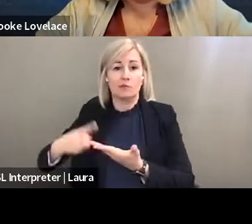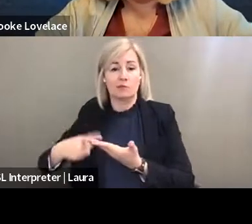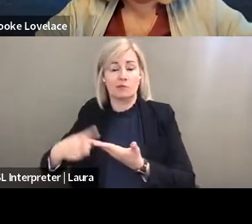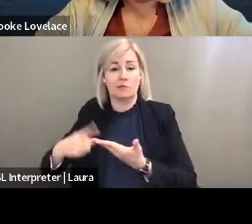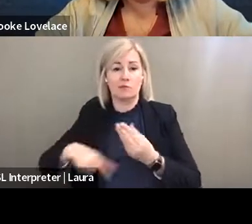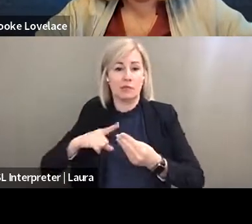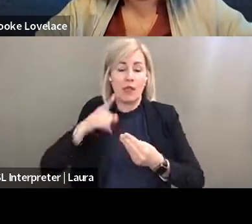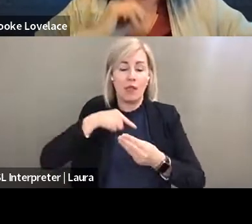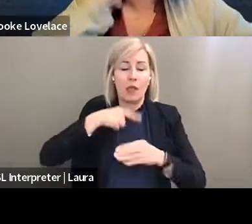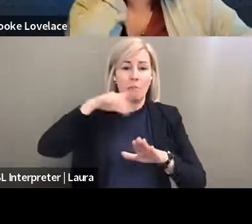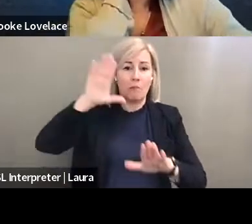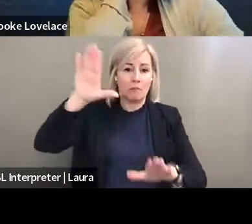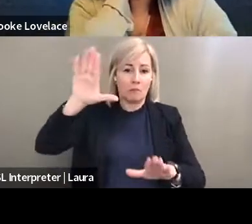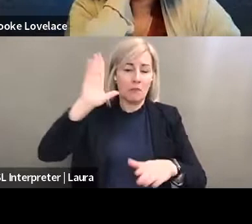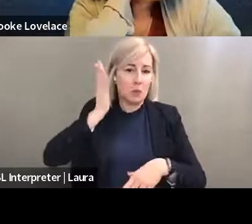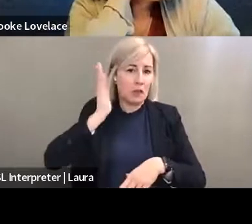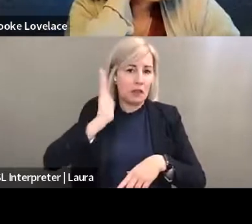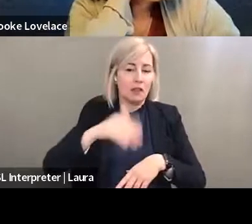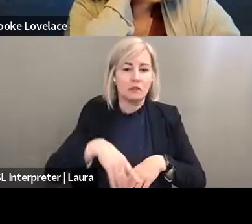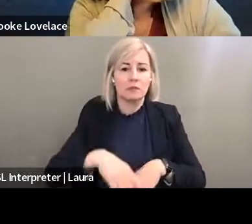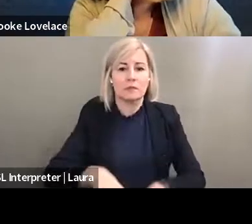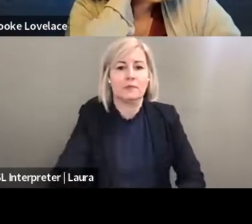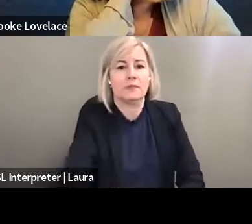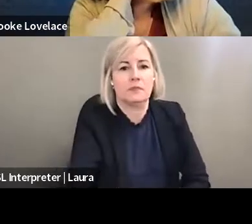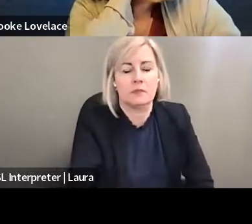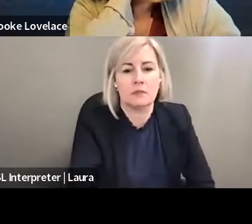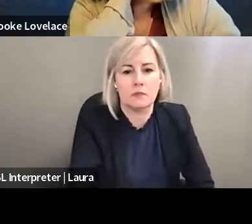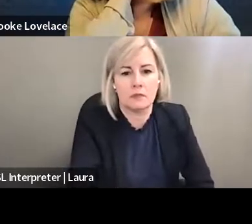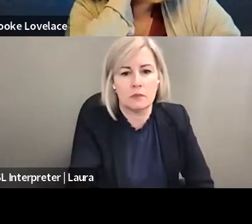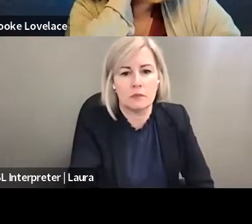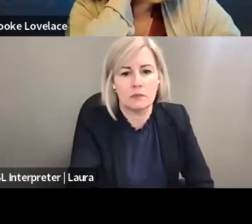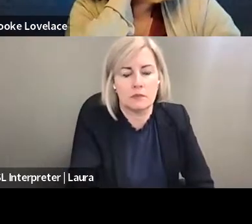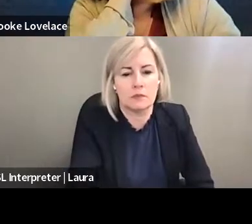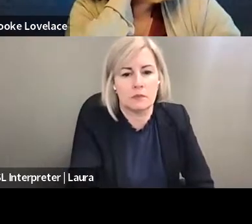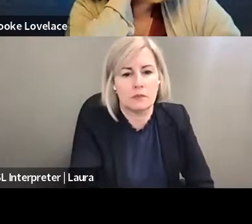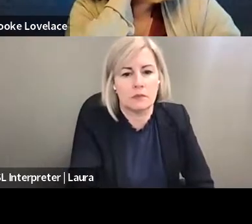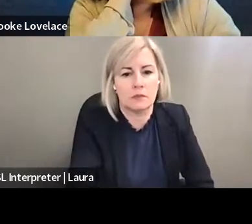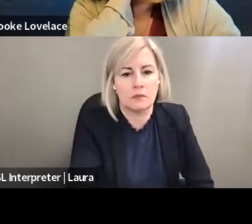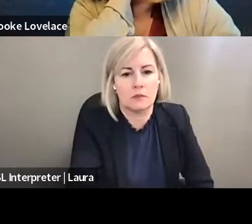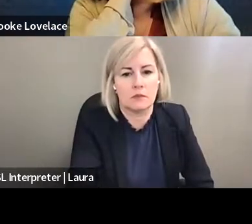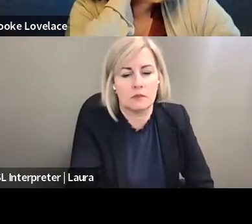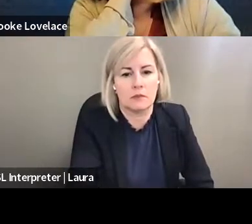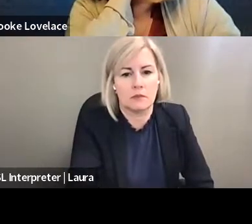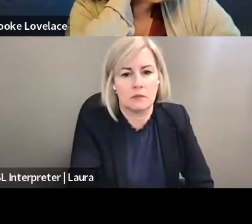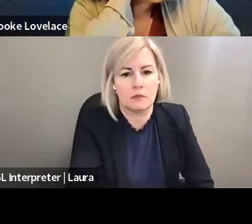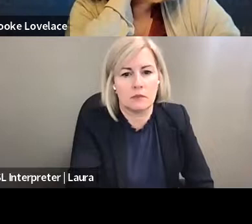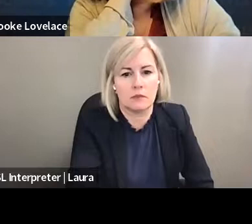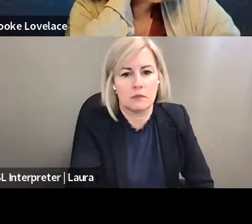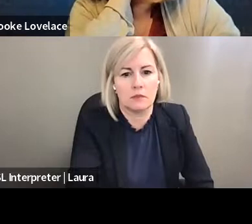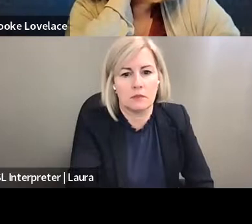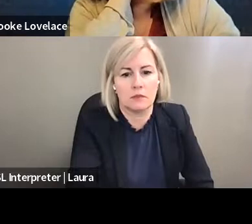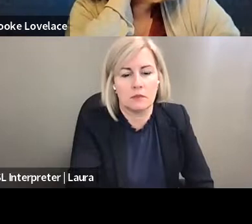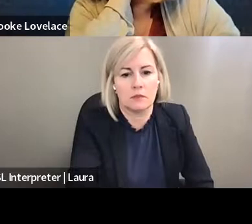public testimony times on it. As well as there's so much in that governor's education bill that I'm